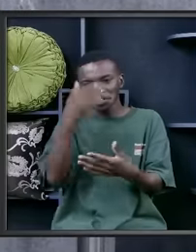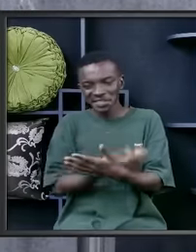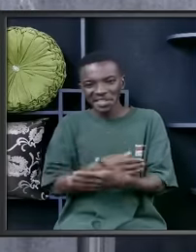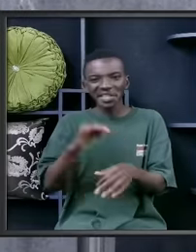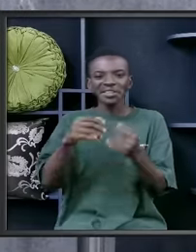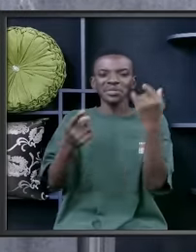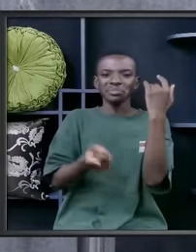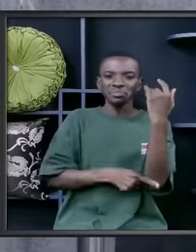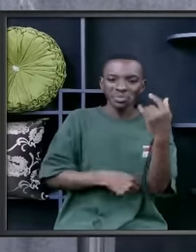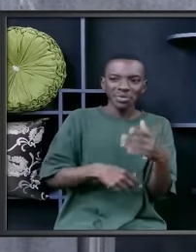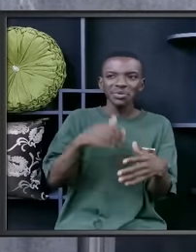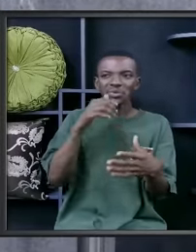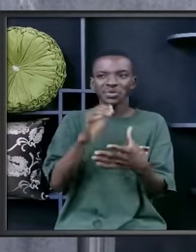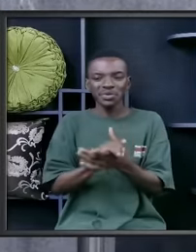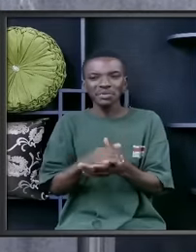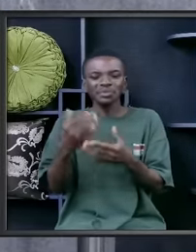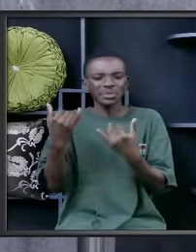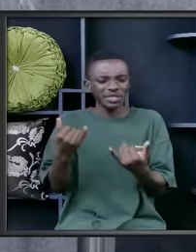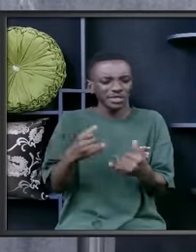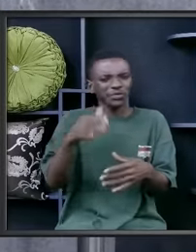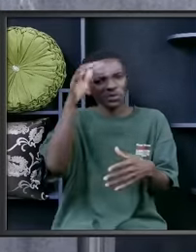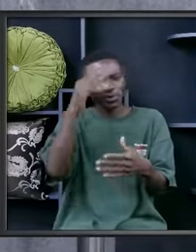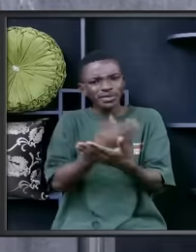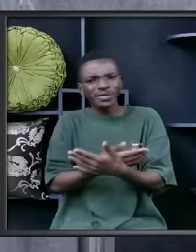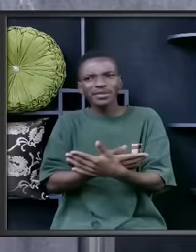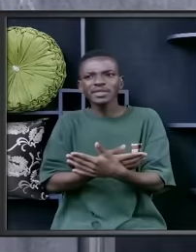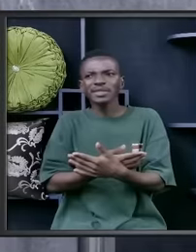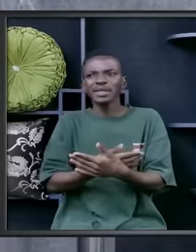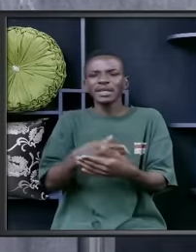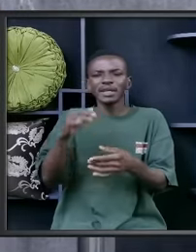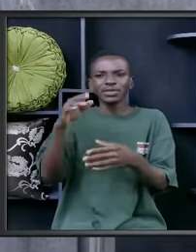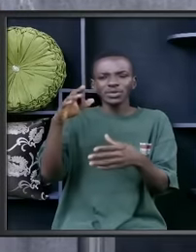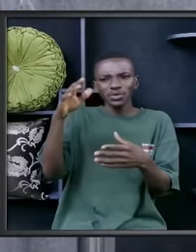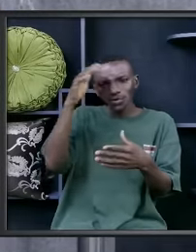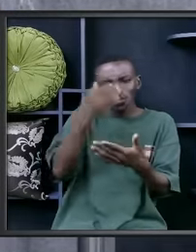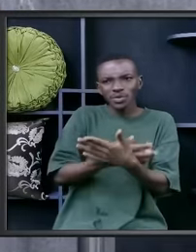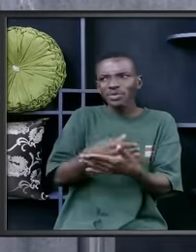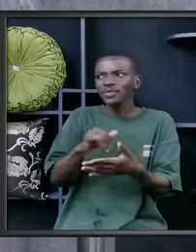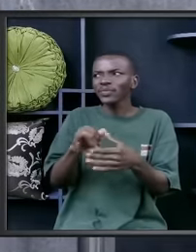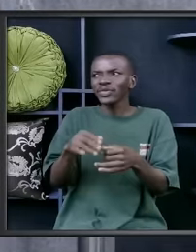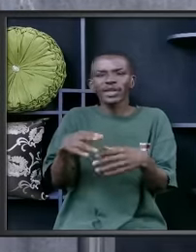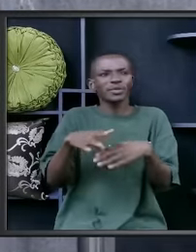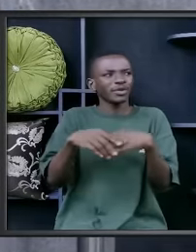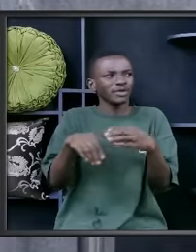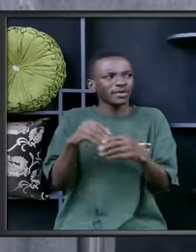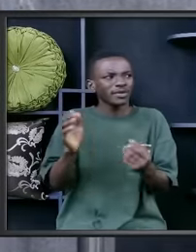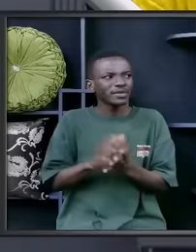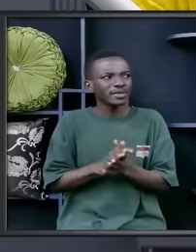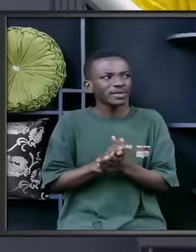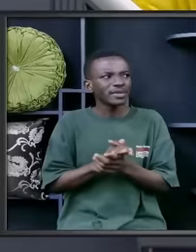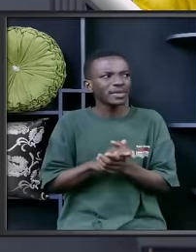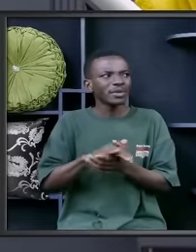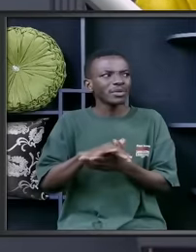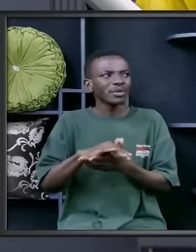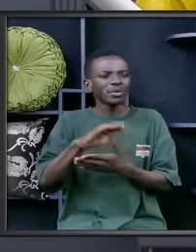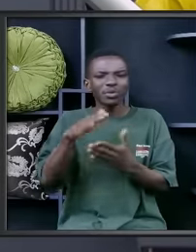beat your wife in presence of your son? And then your son wait there 19 years. Go they allow you there comfortable. Wait. All